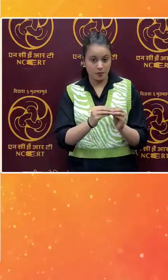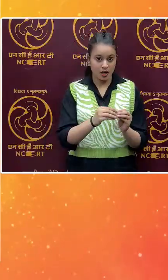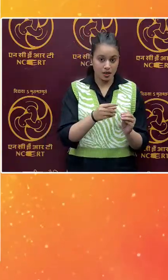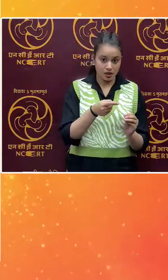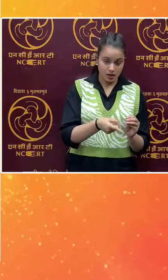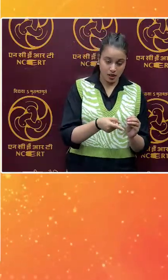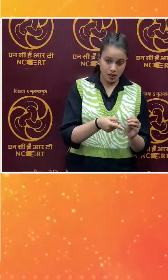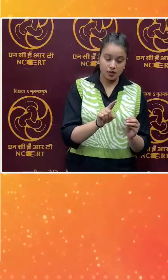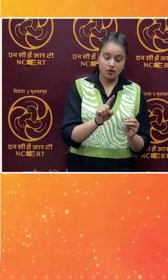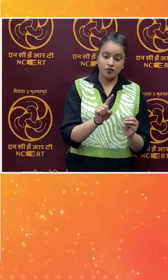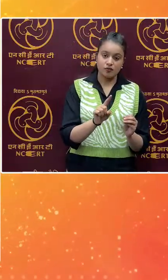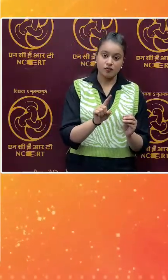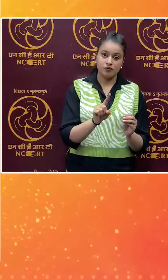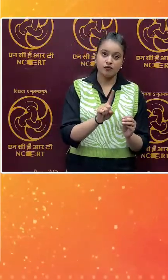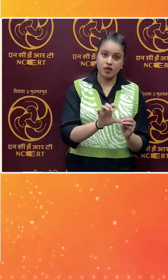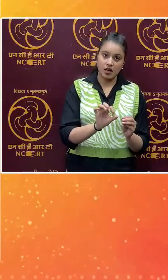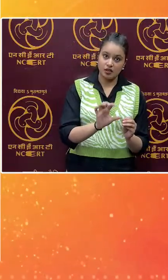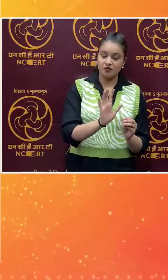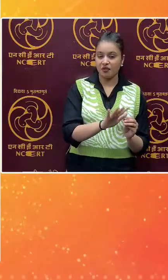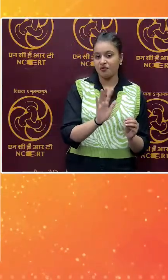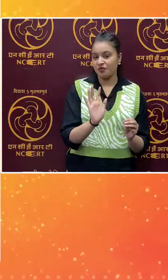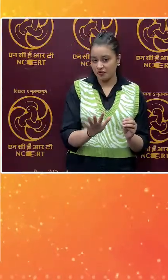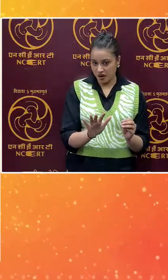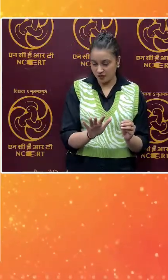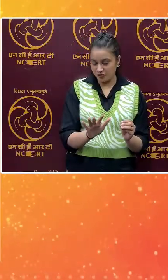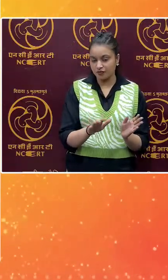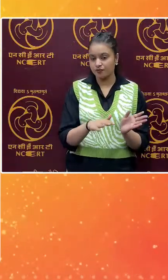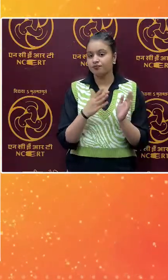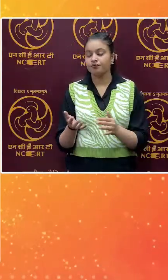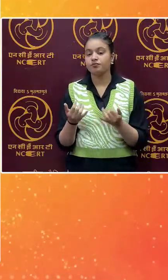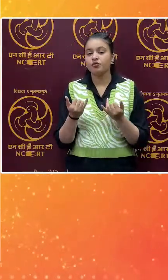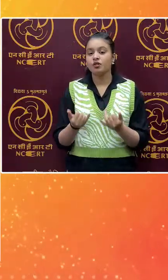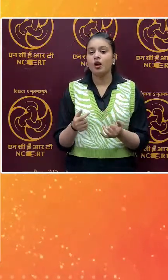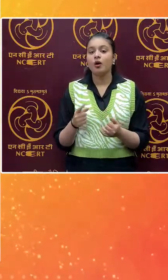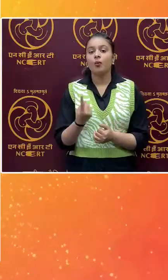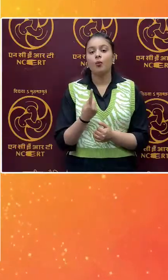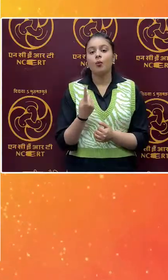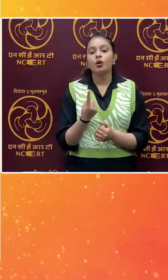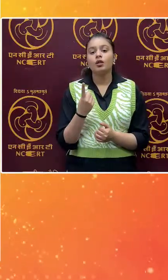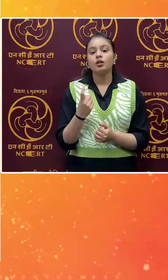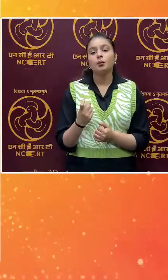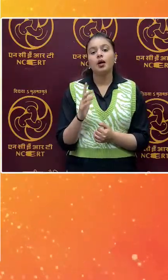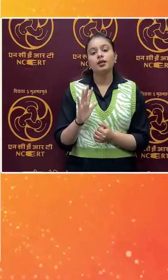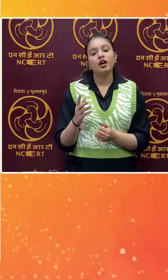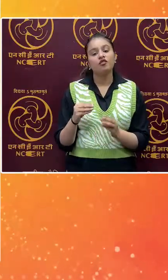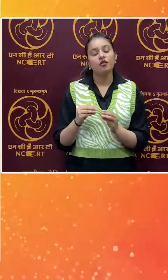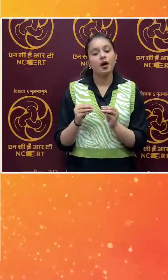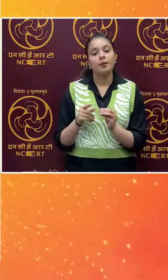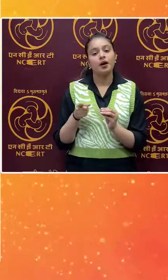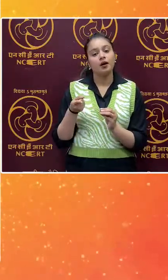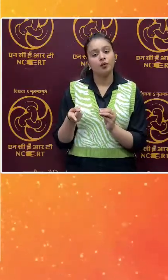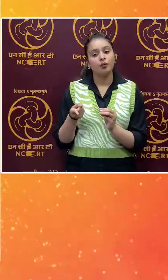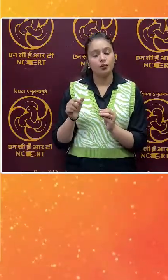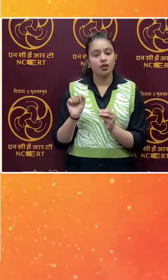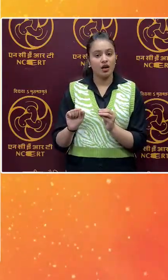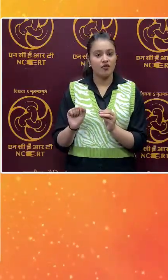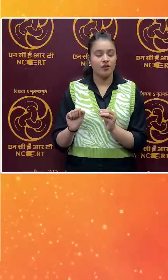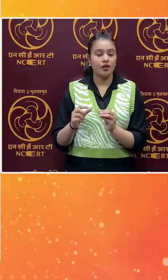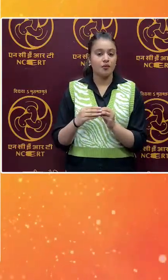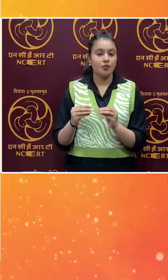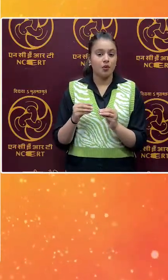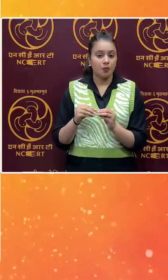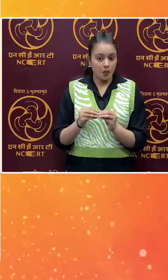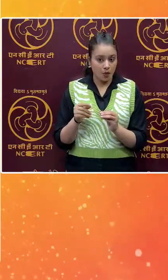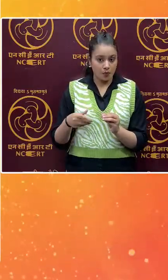in 55, and now it is left to entirely to Bhabha to steer the